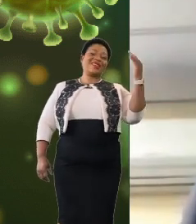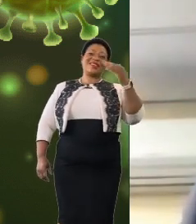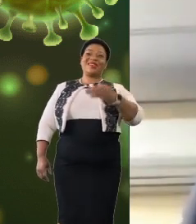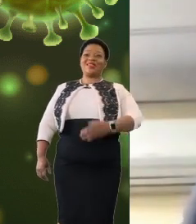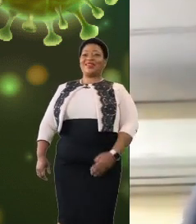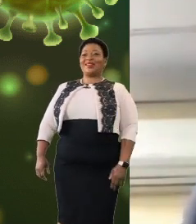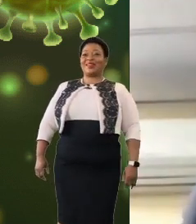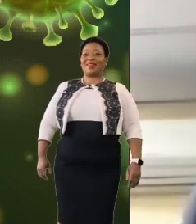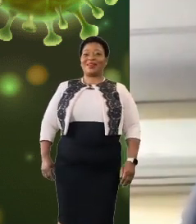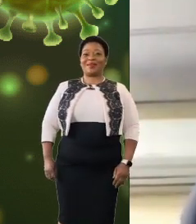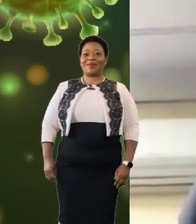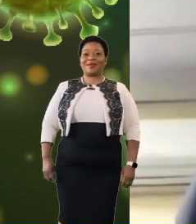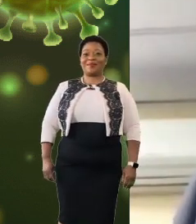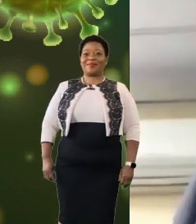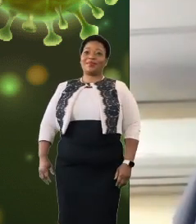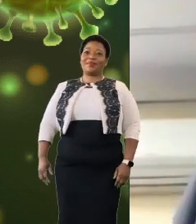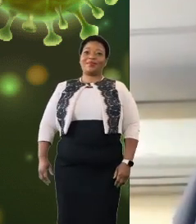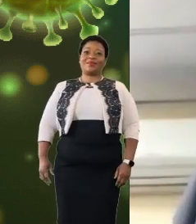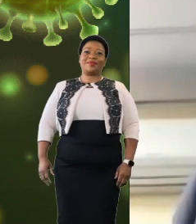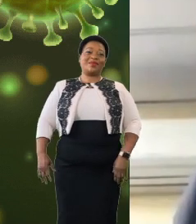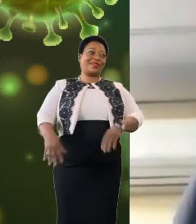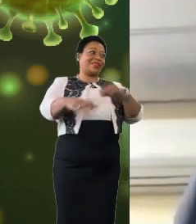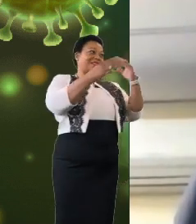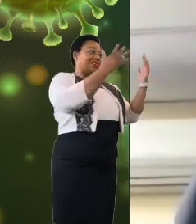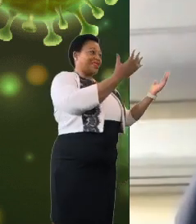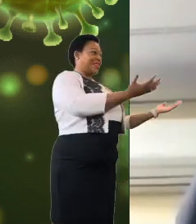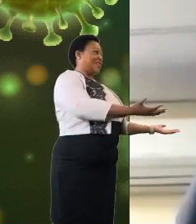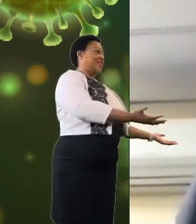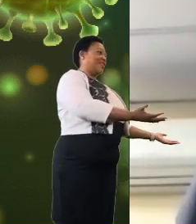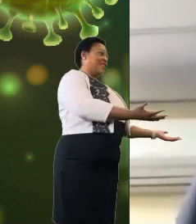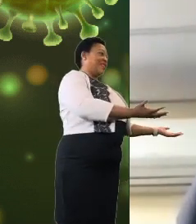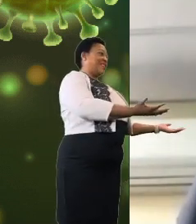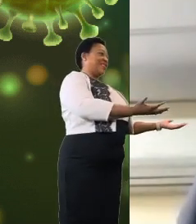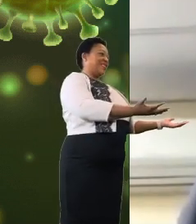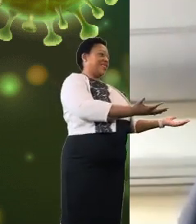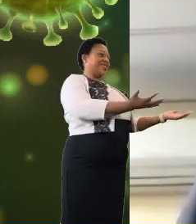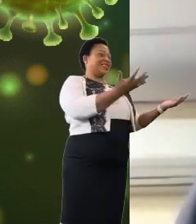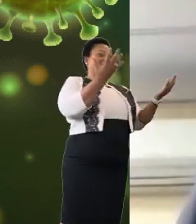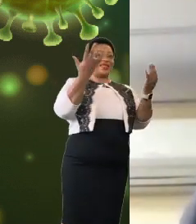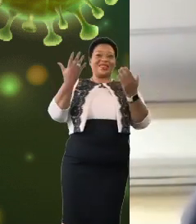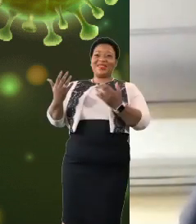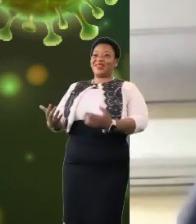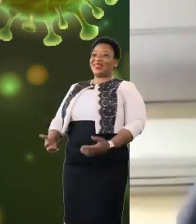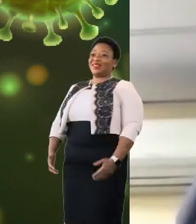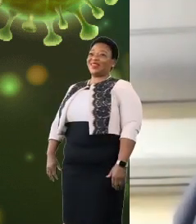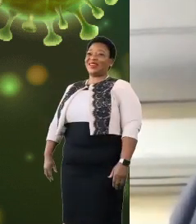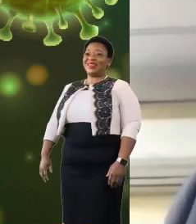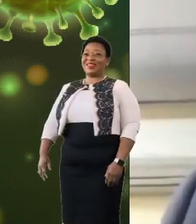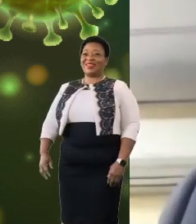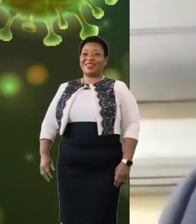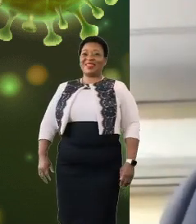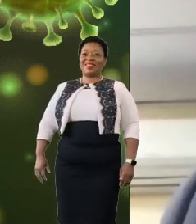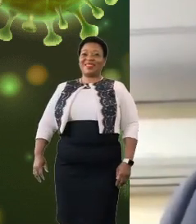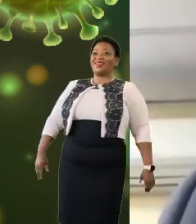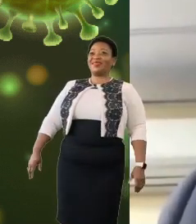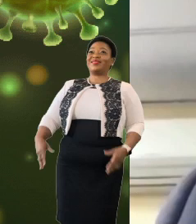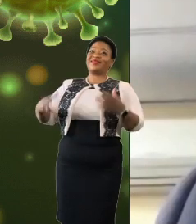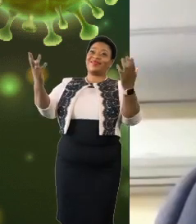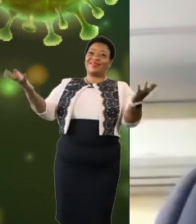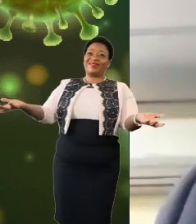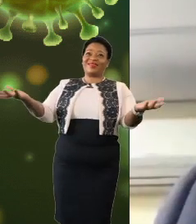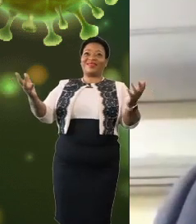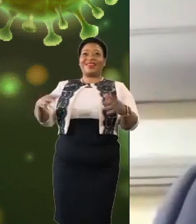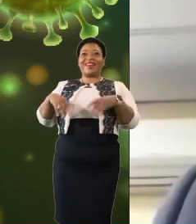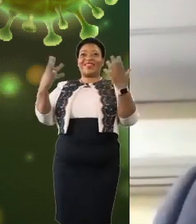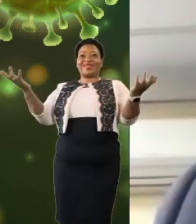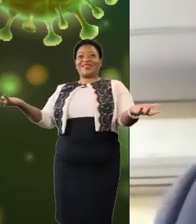we are running these programs, they are scattered across the province. And for me, I was concerned that we don't have a coordinated approach to